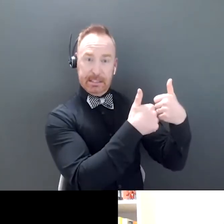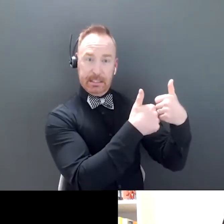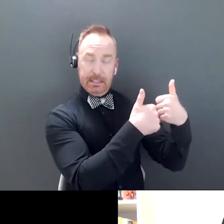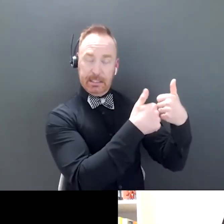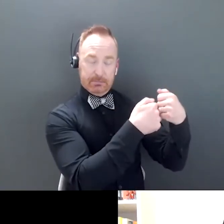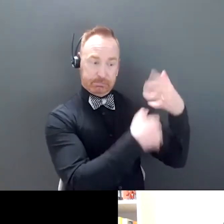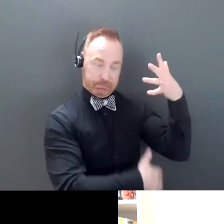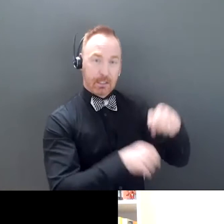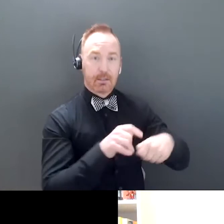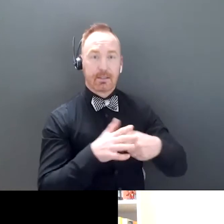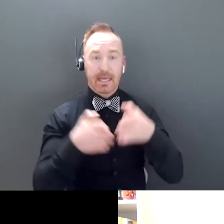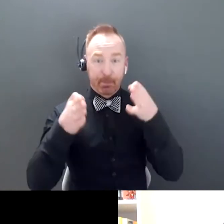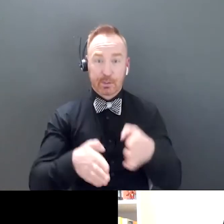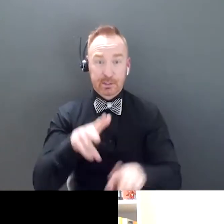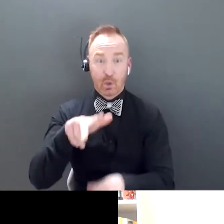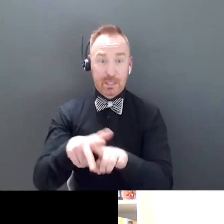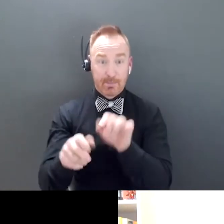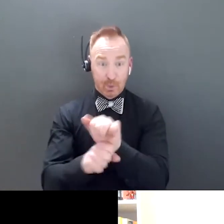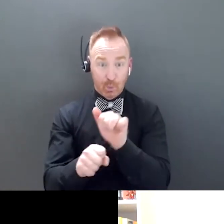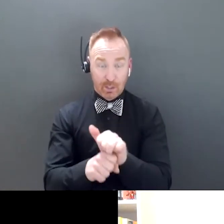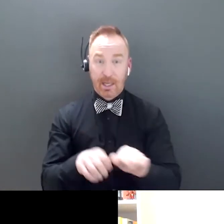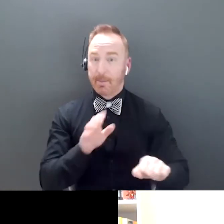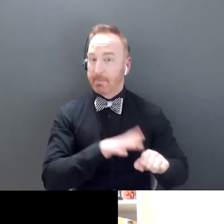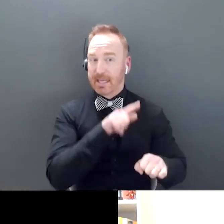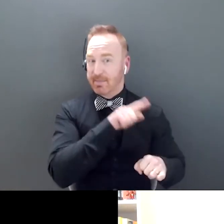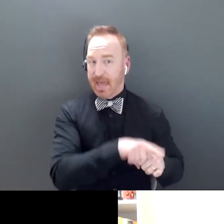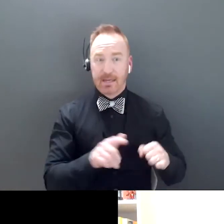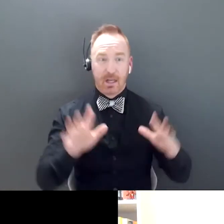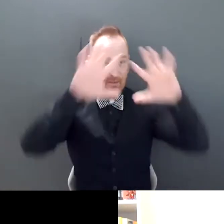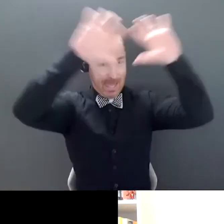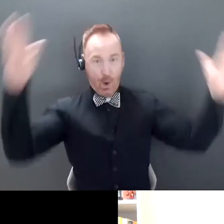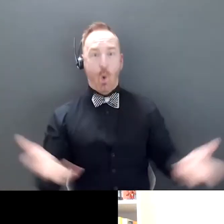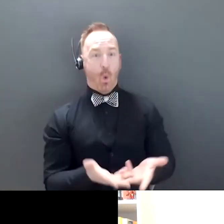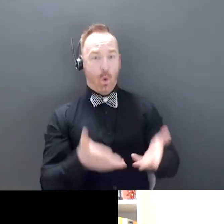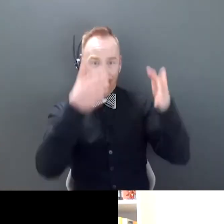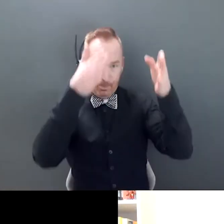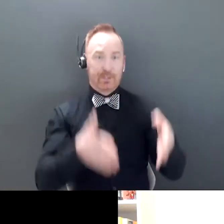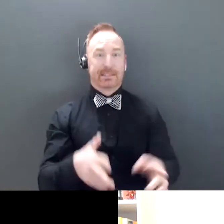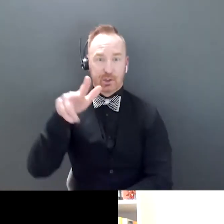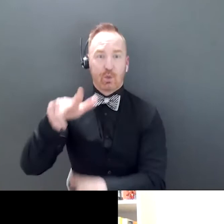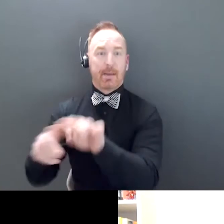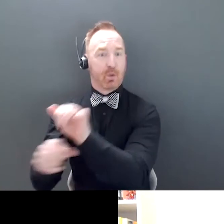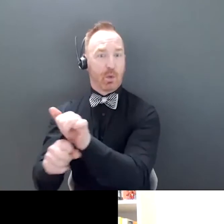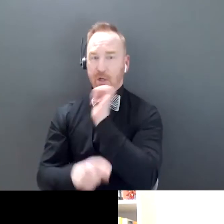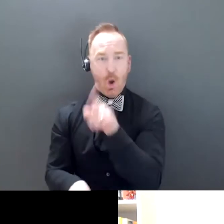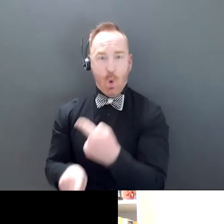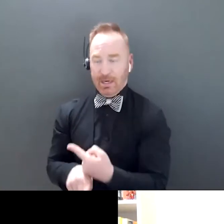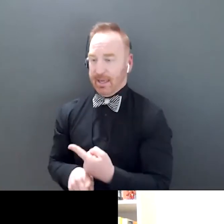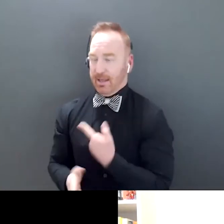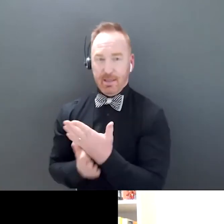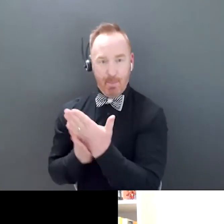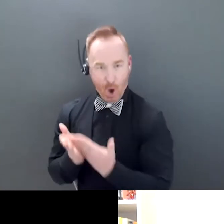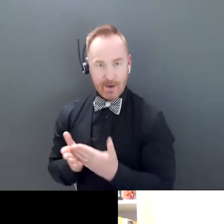person shows up to work, so does everything else. The whole person shows up to work. And so sometimes employers are having